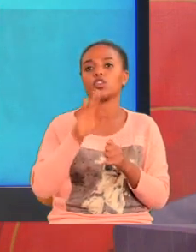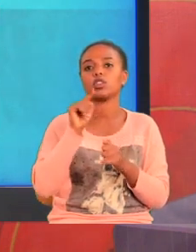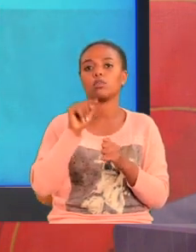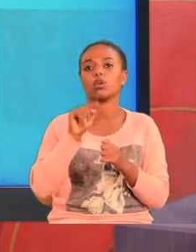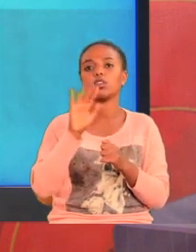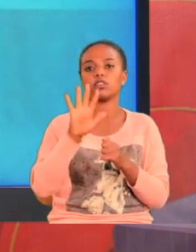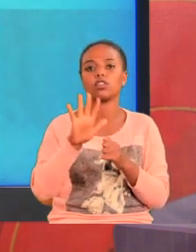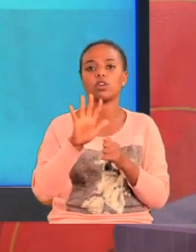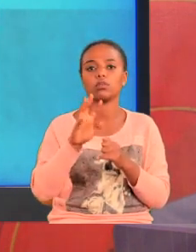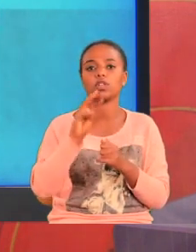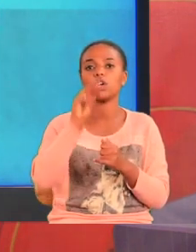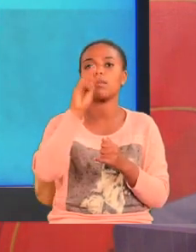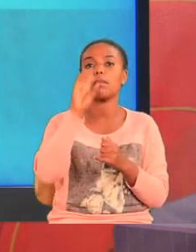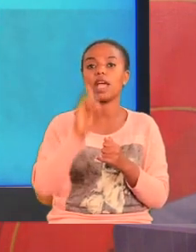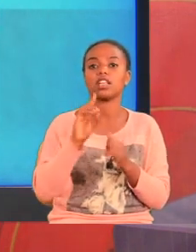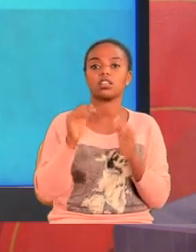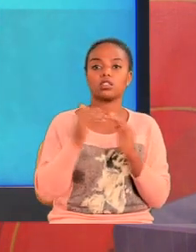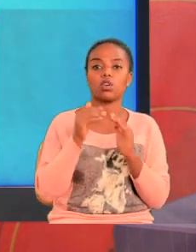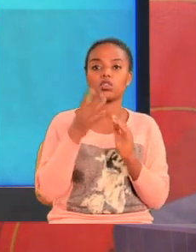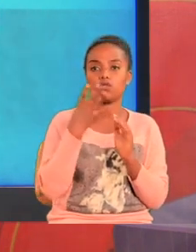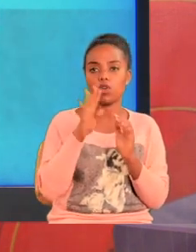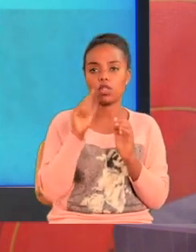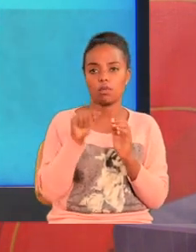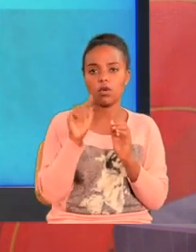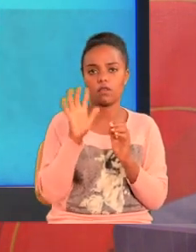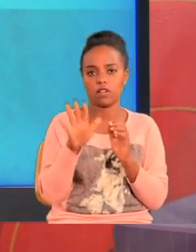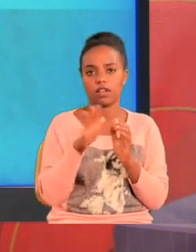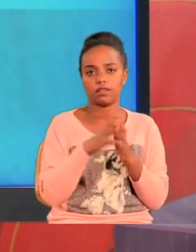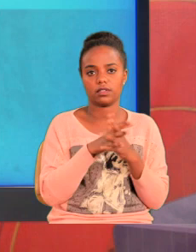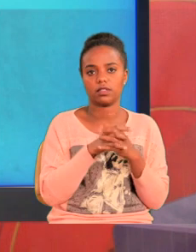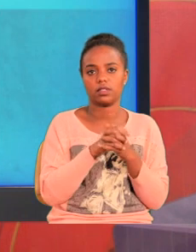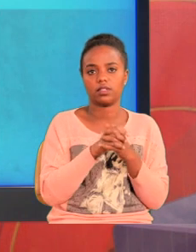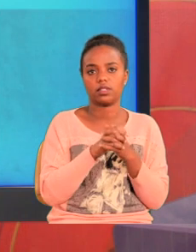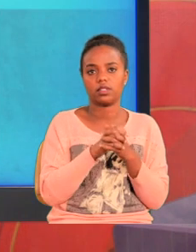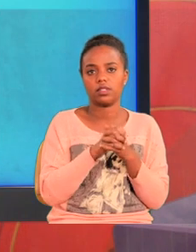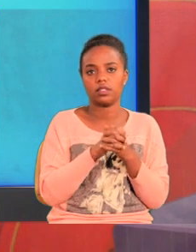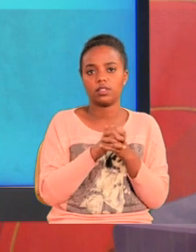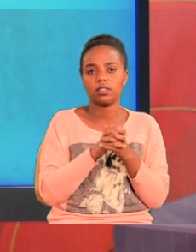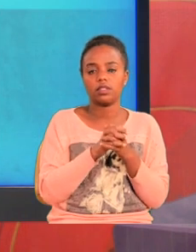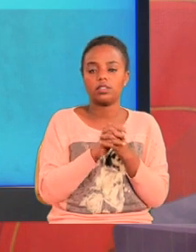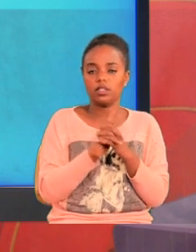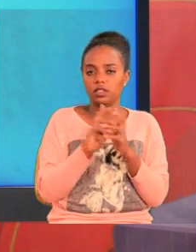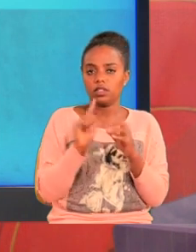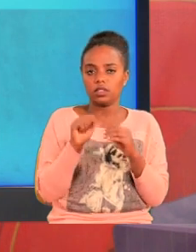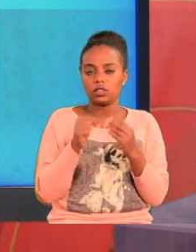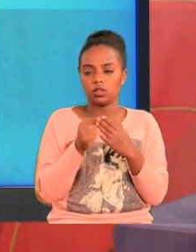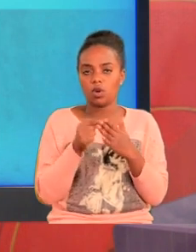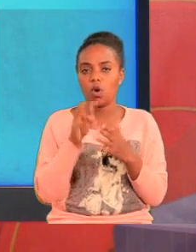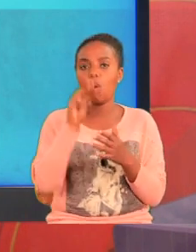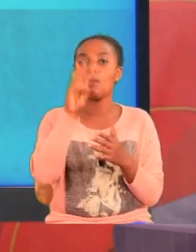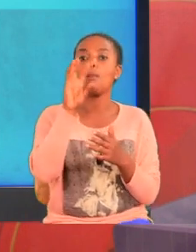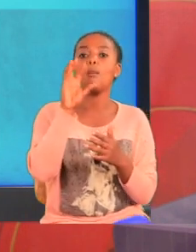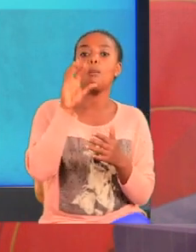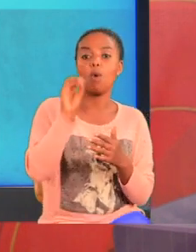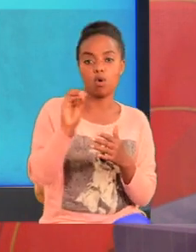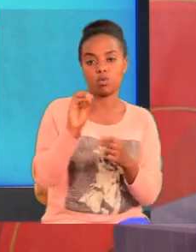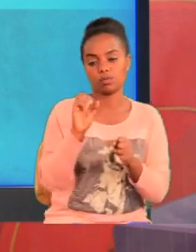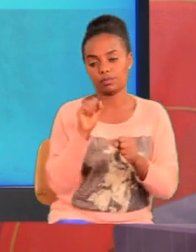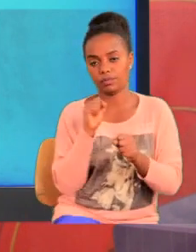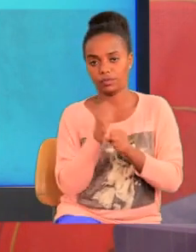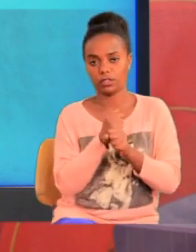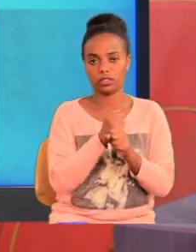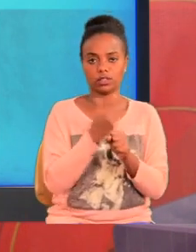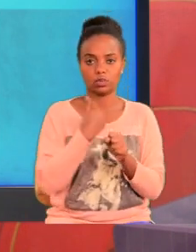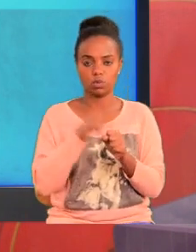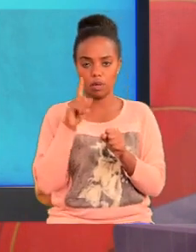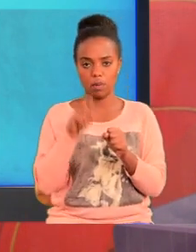14.5. Therefore, the median will be this 14.5. So to calculate the mode, we